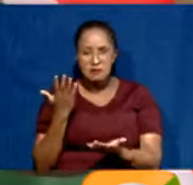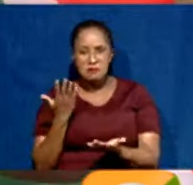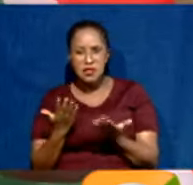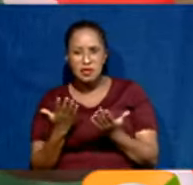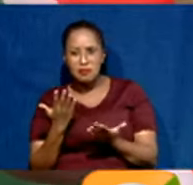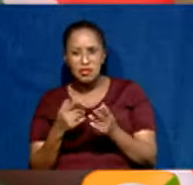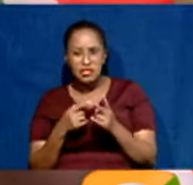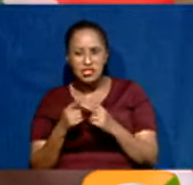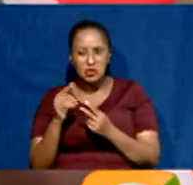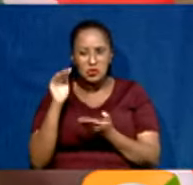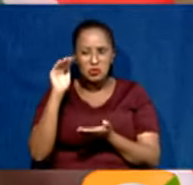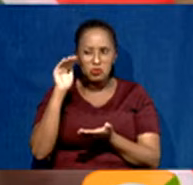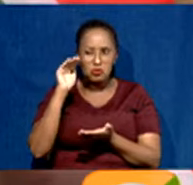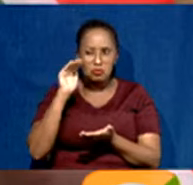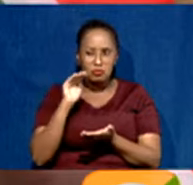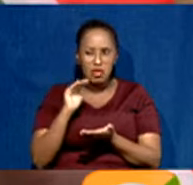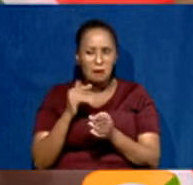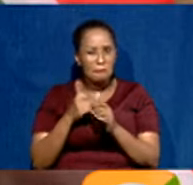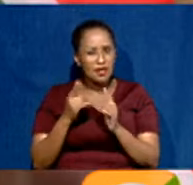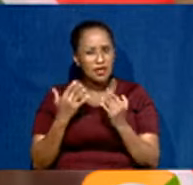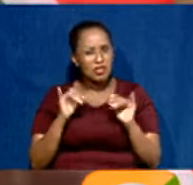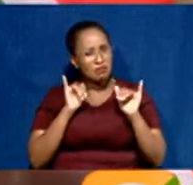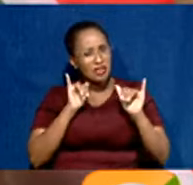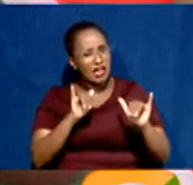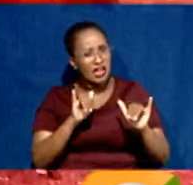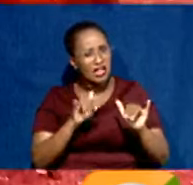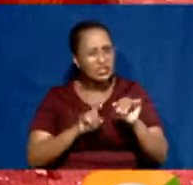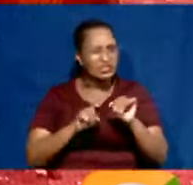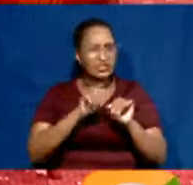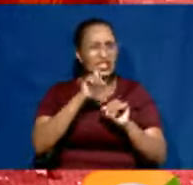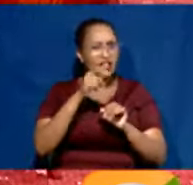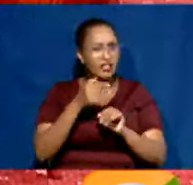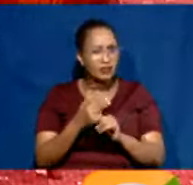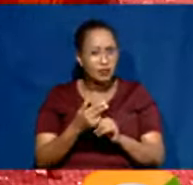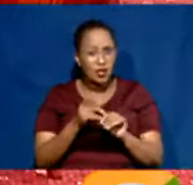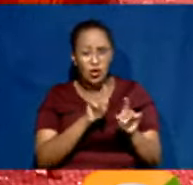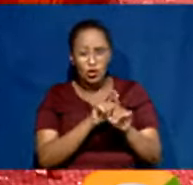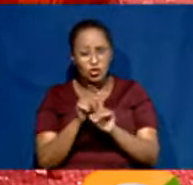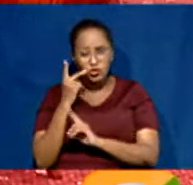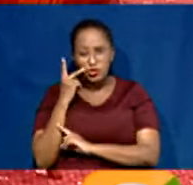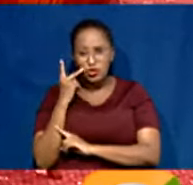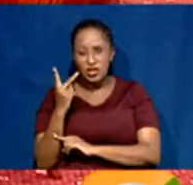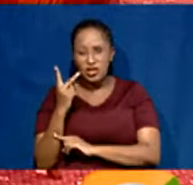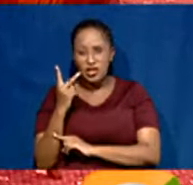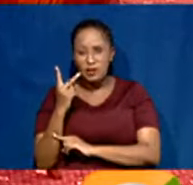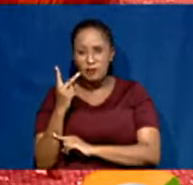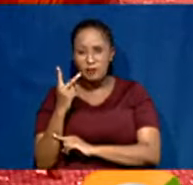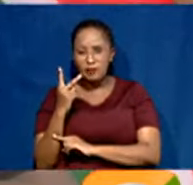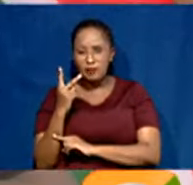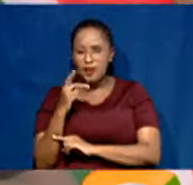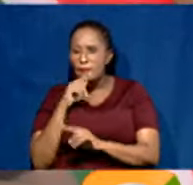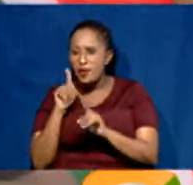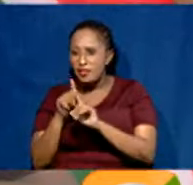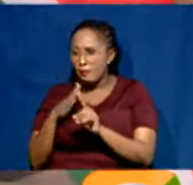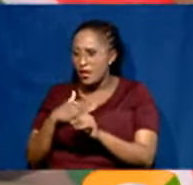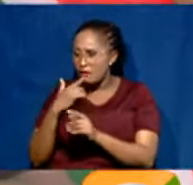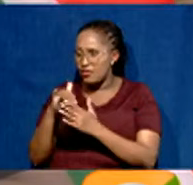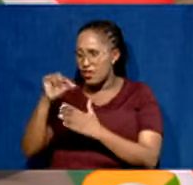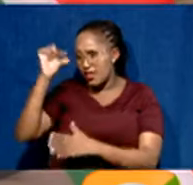come down, but they've decided to keep it. Okay, and Mr. President. And you see, while my good brother here said the